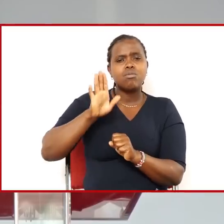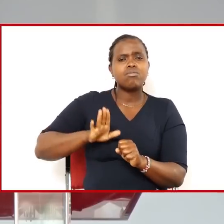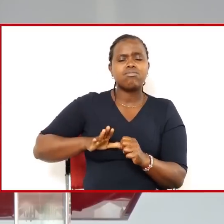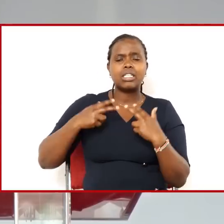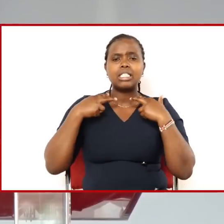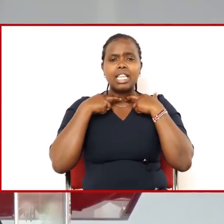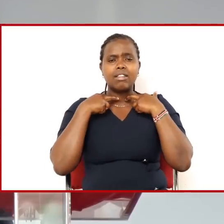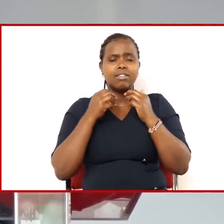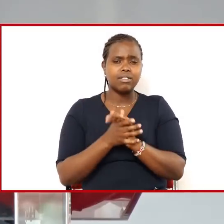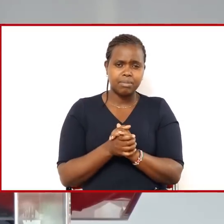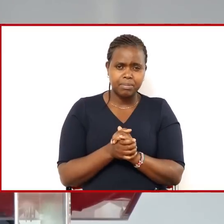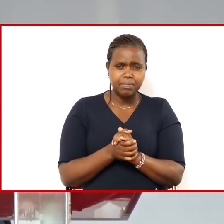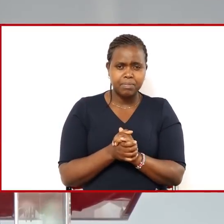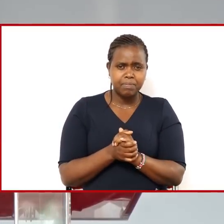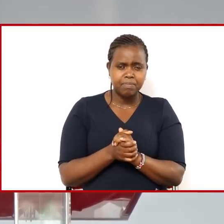slave.